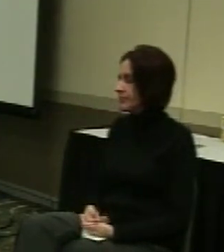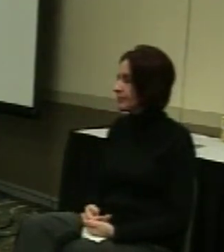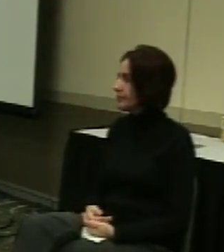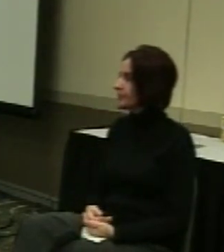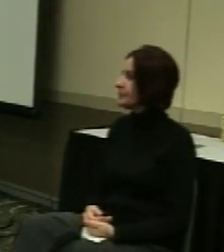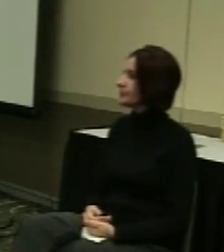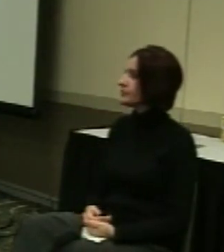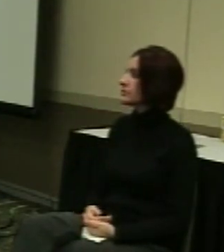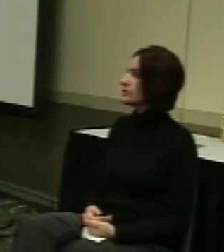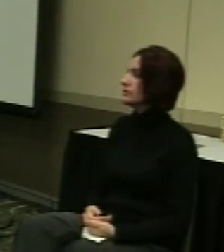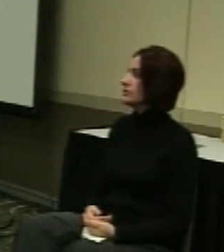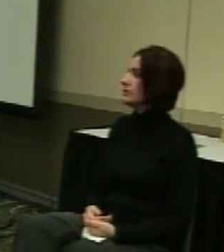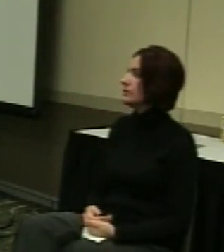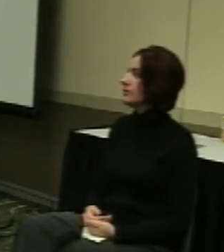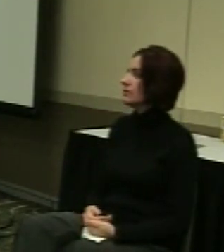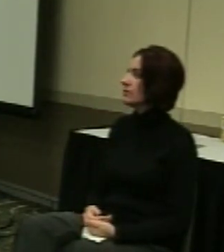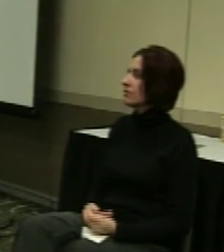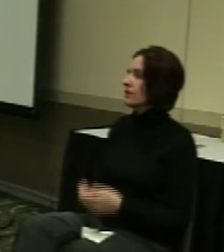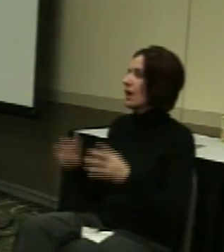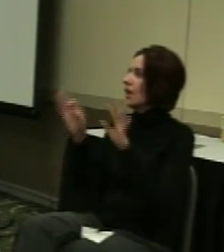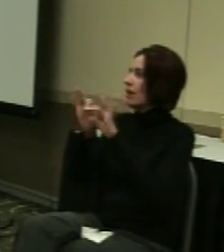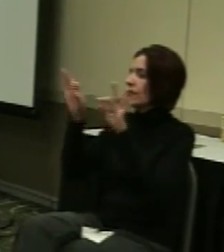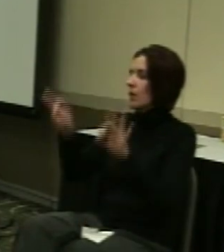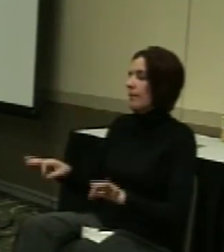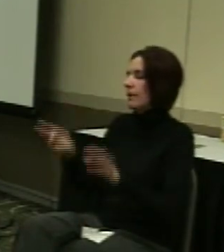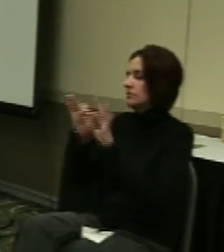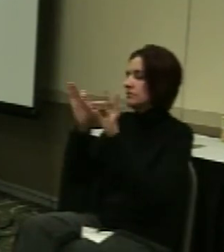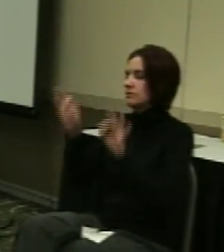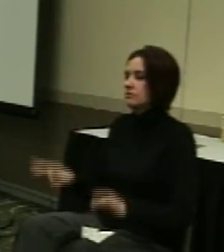Formats, keeping those simple and,